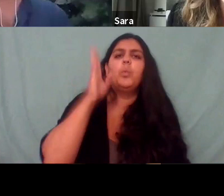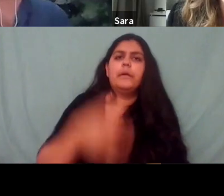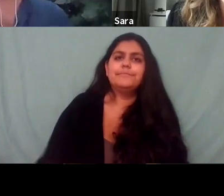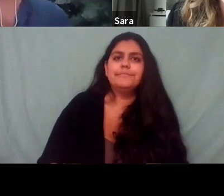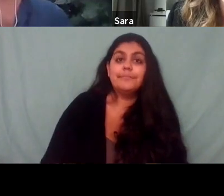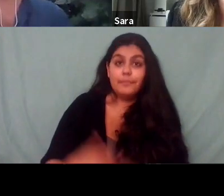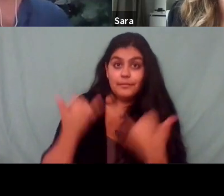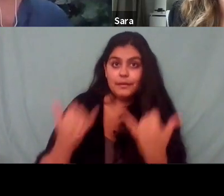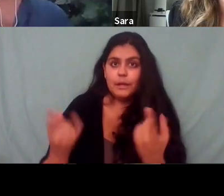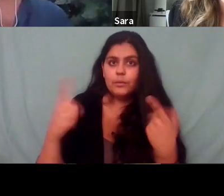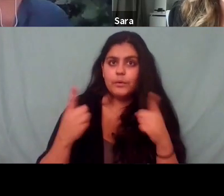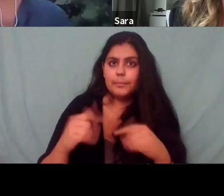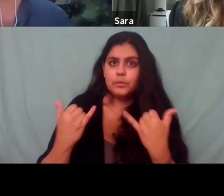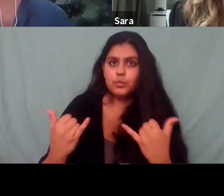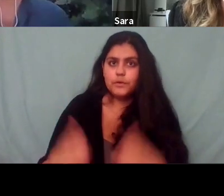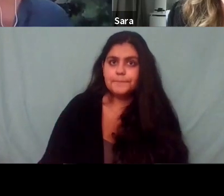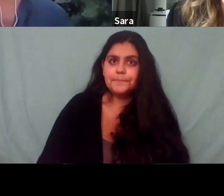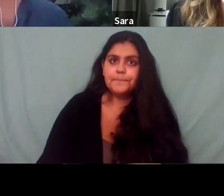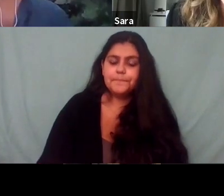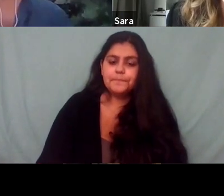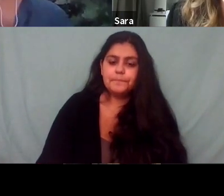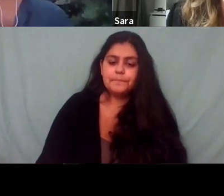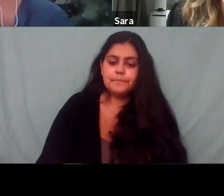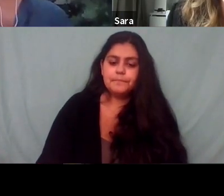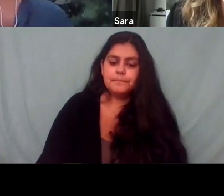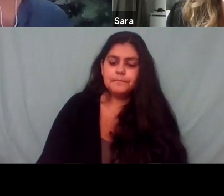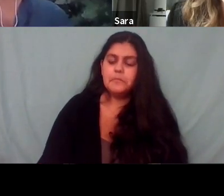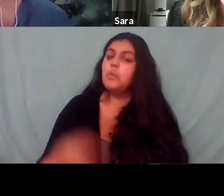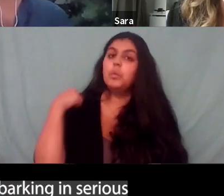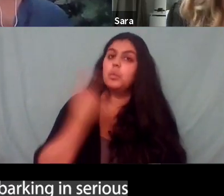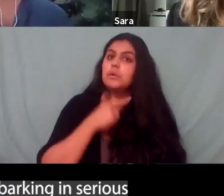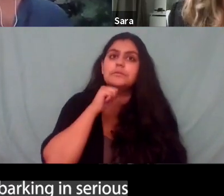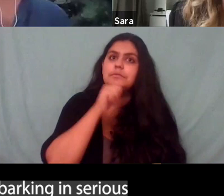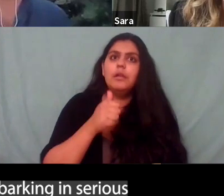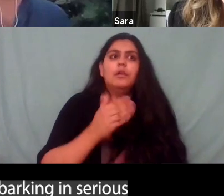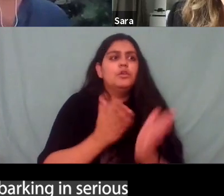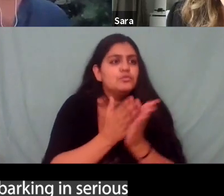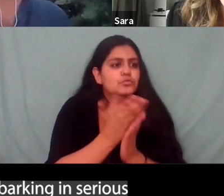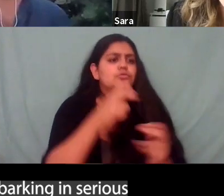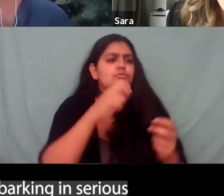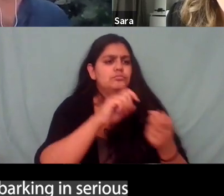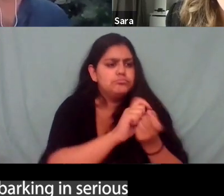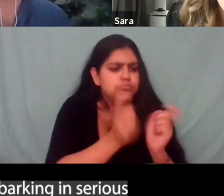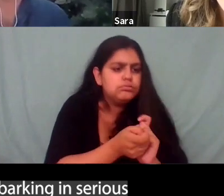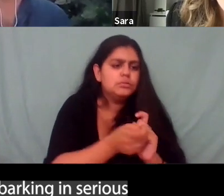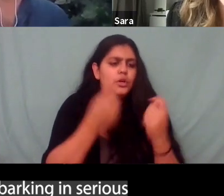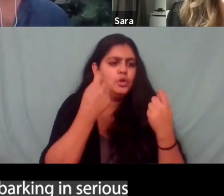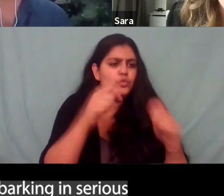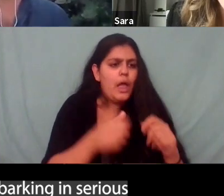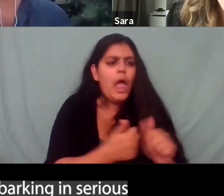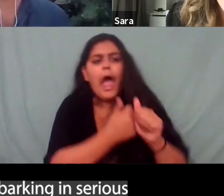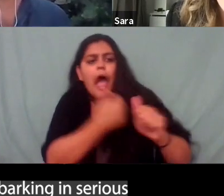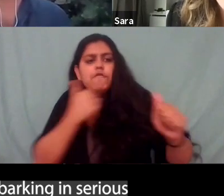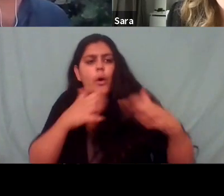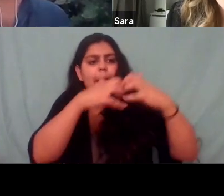collapsed. And this is where we are today. So rather than embarking in serious reforms and